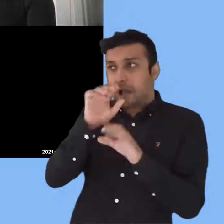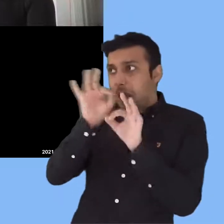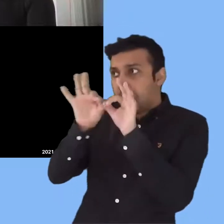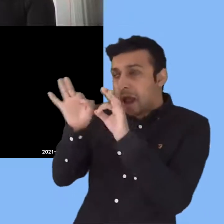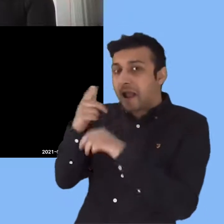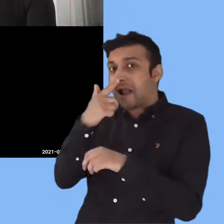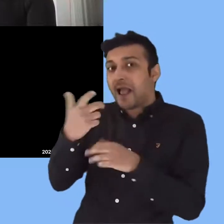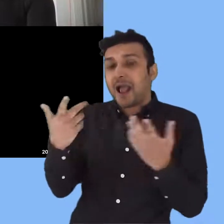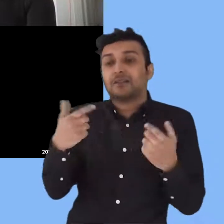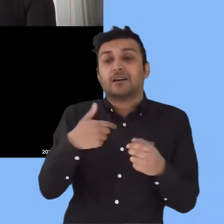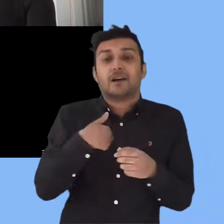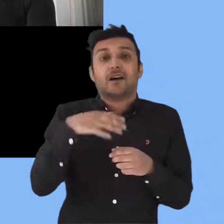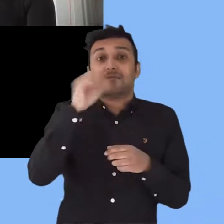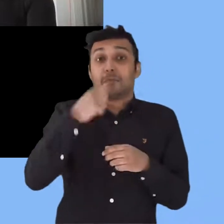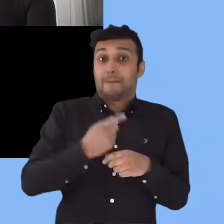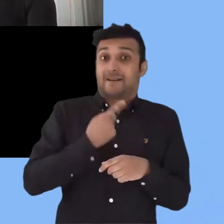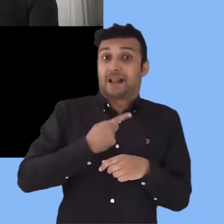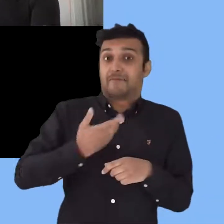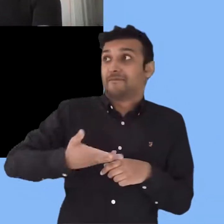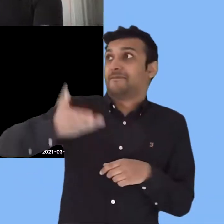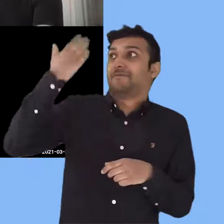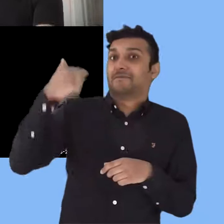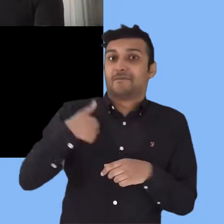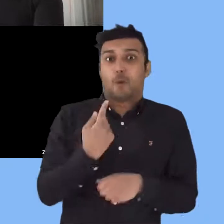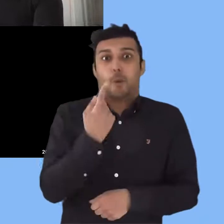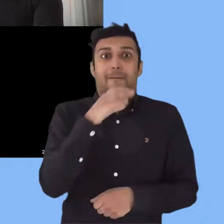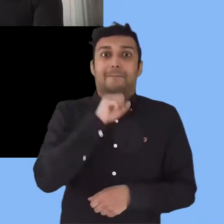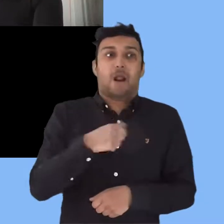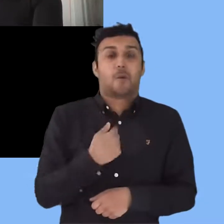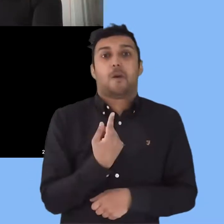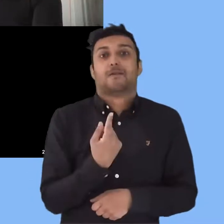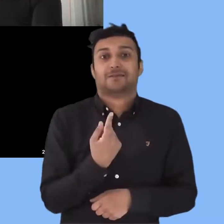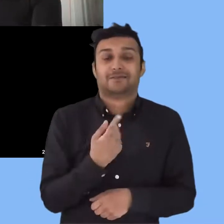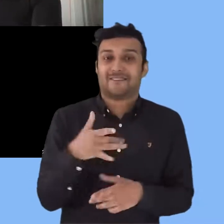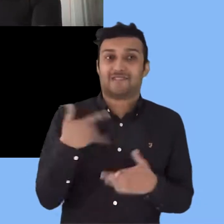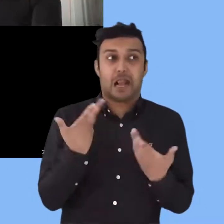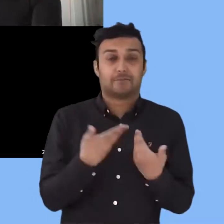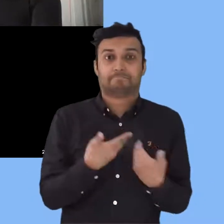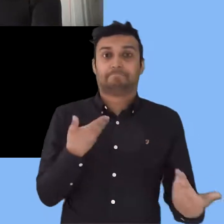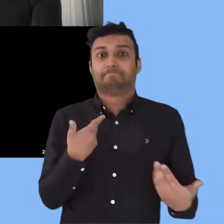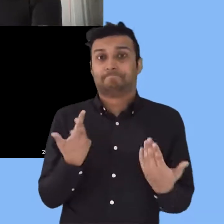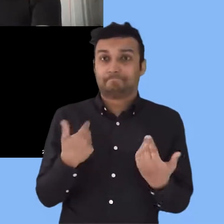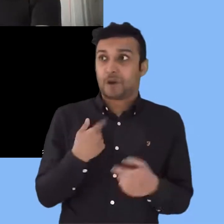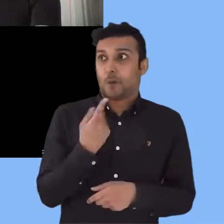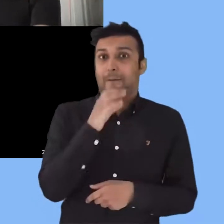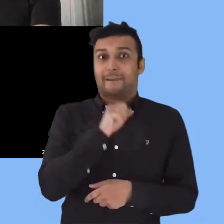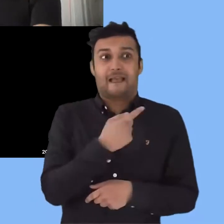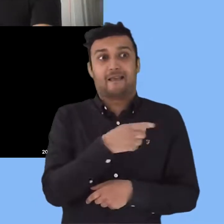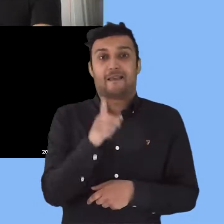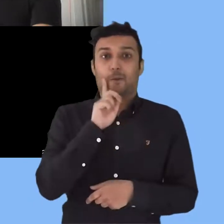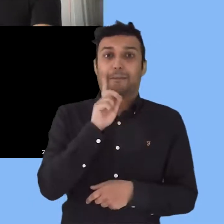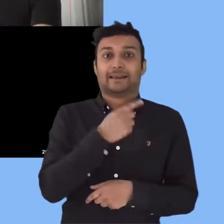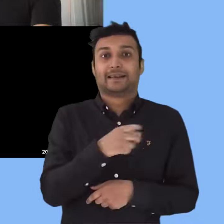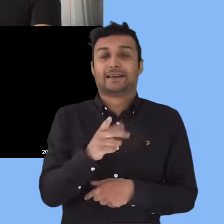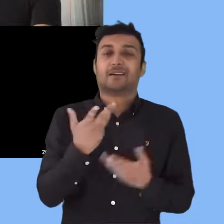earlier experience here, when I was also the only token man in my earlier setting, and those feelings of isolation were very much real. So really,